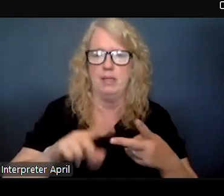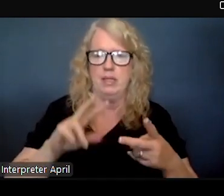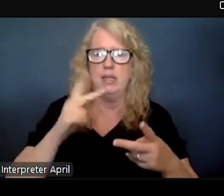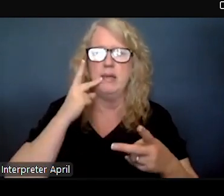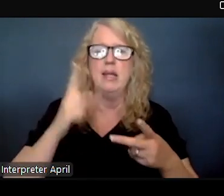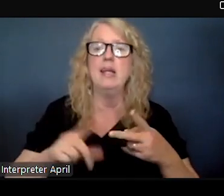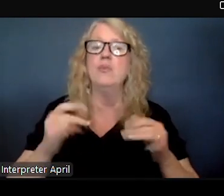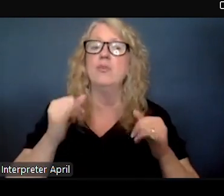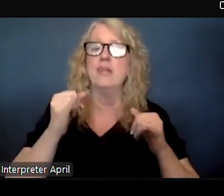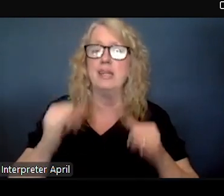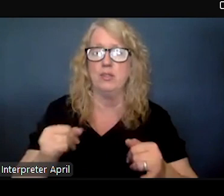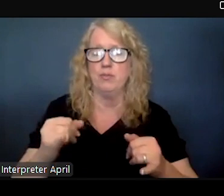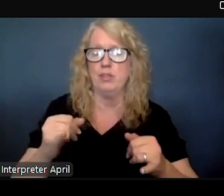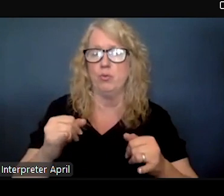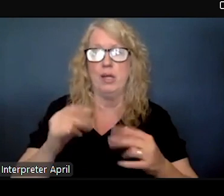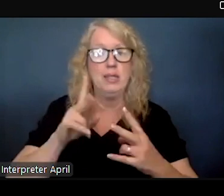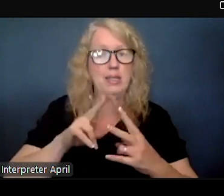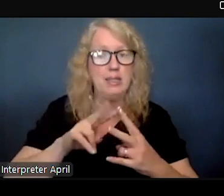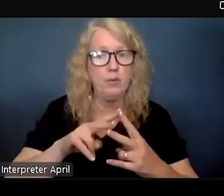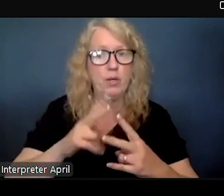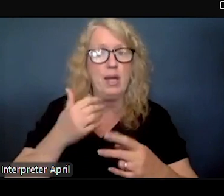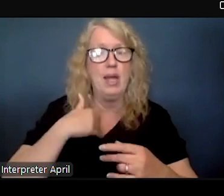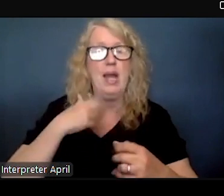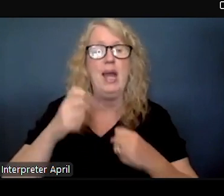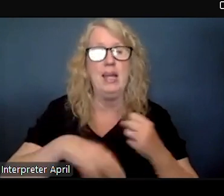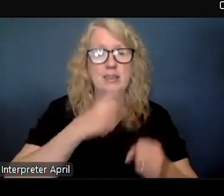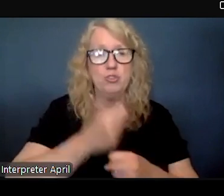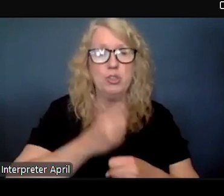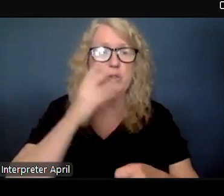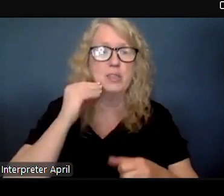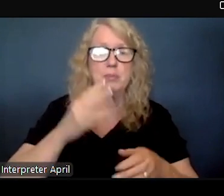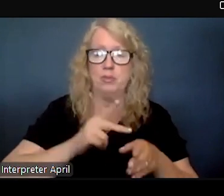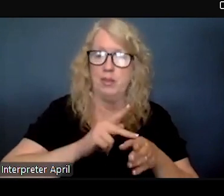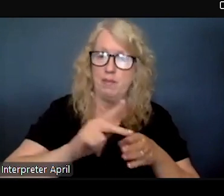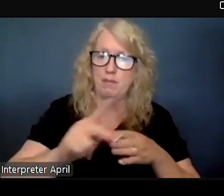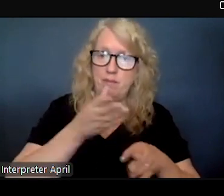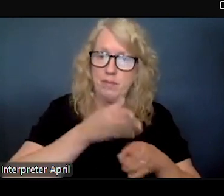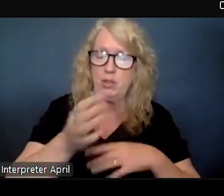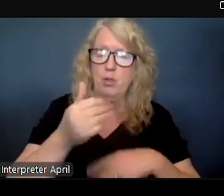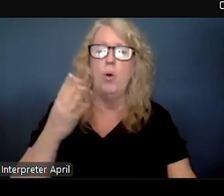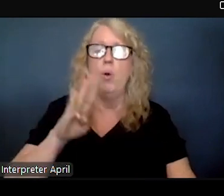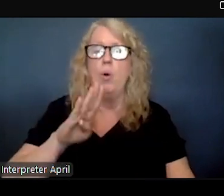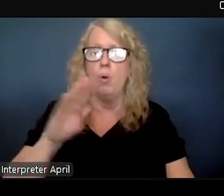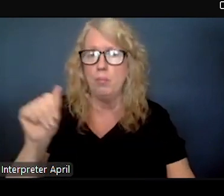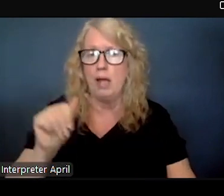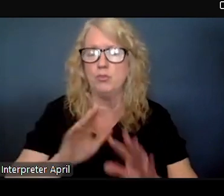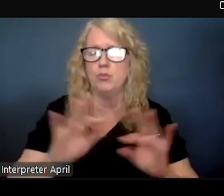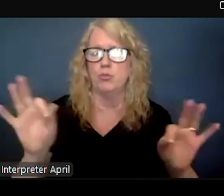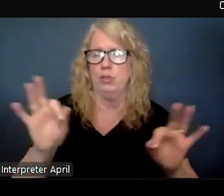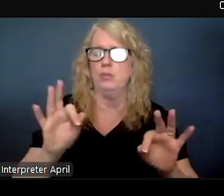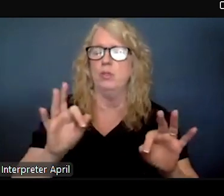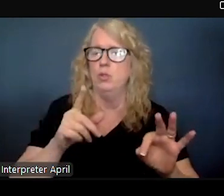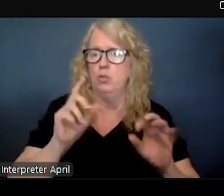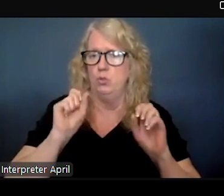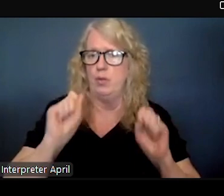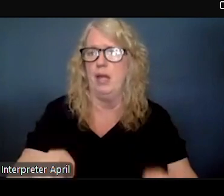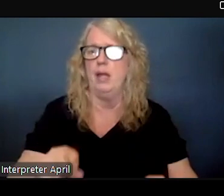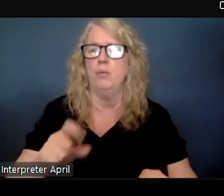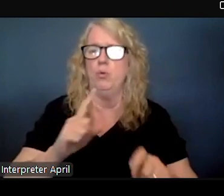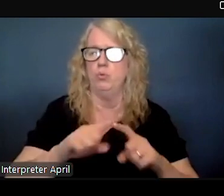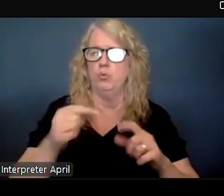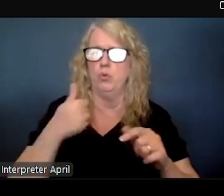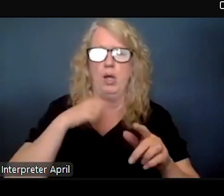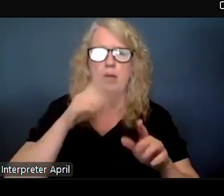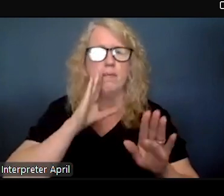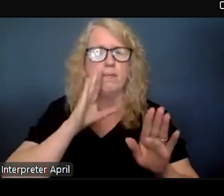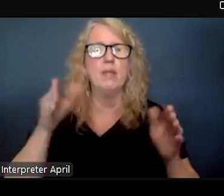an individual who either has years of experience in the field or a bachelor's degree. So they are able to have that